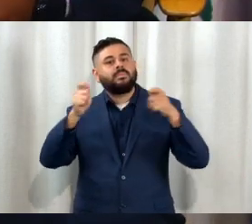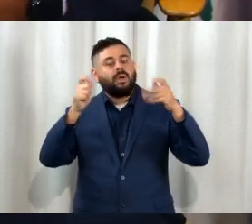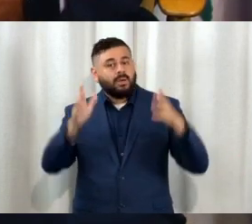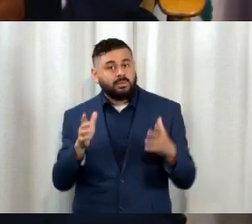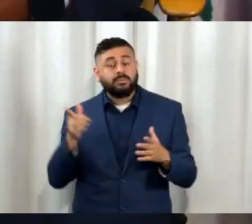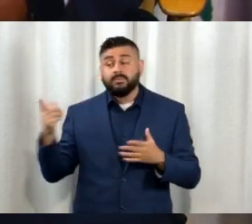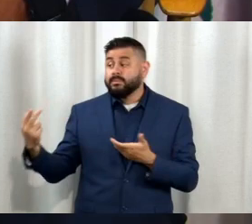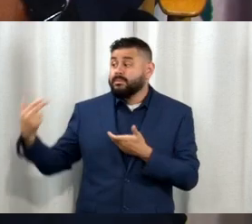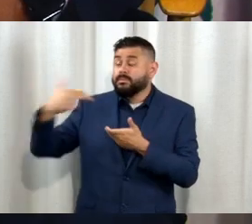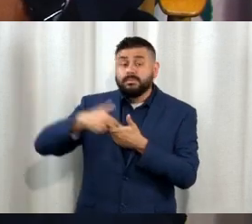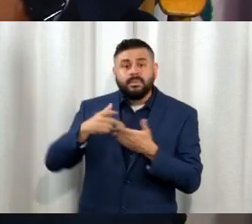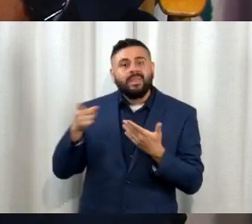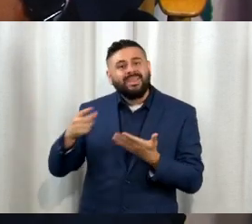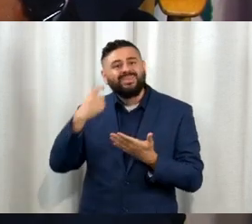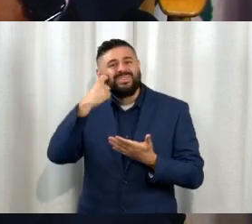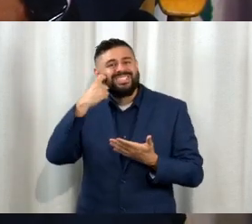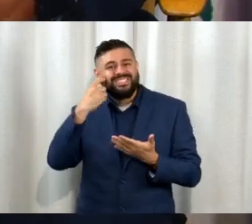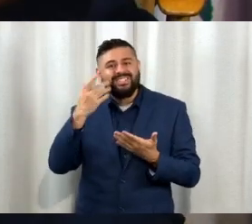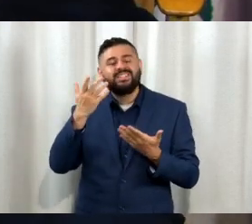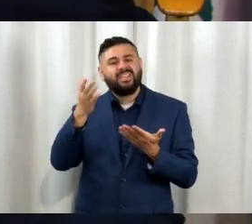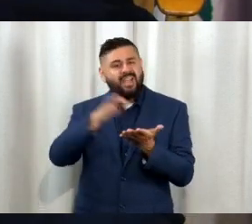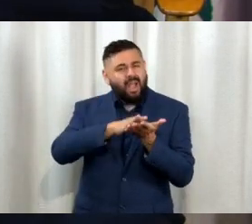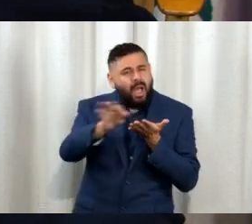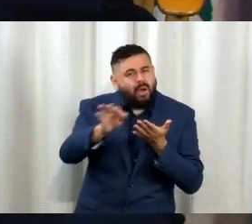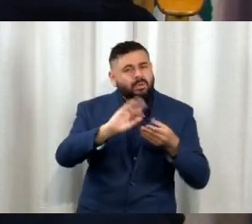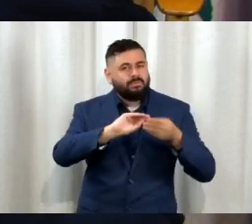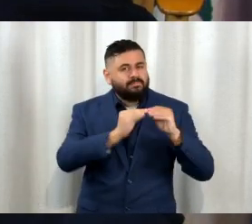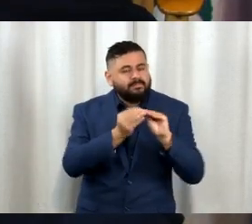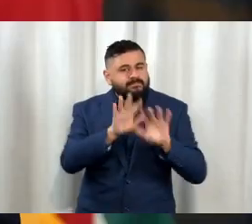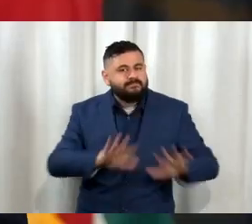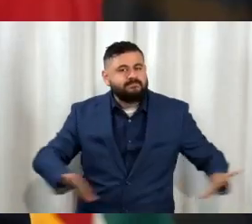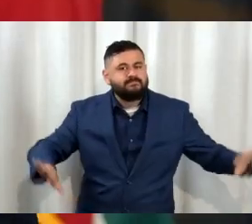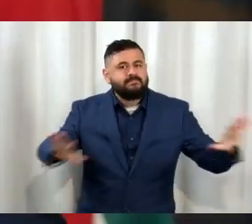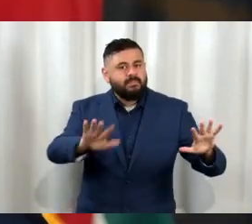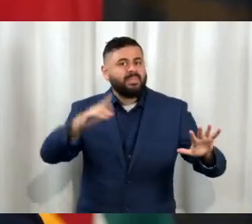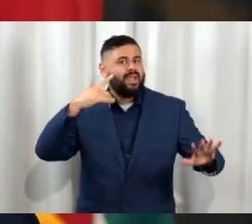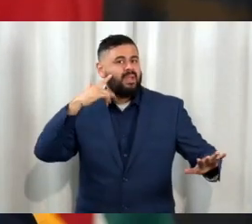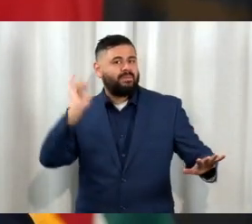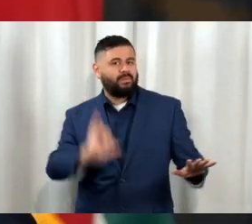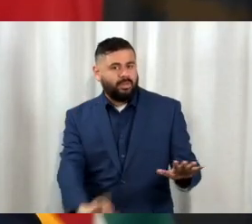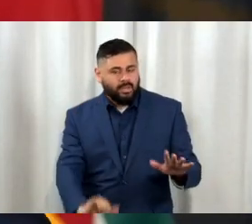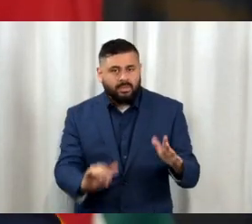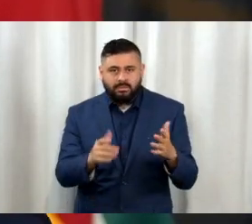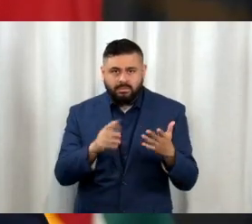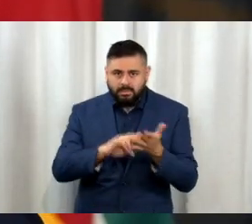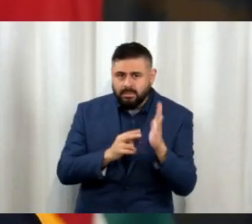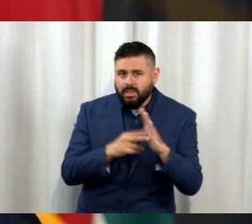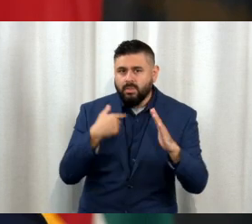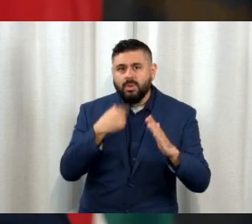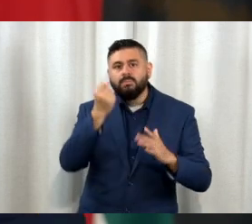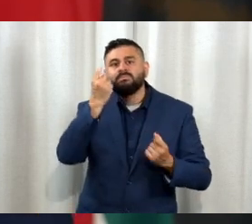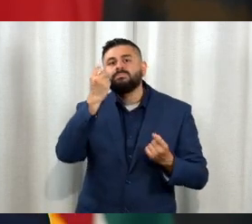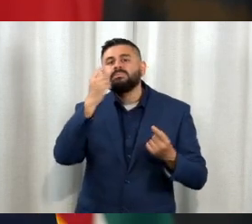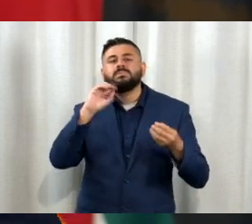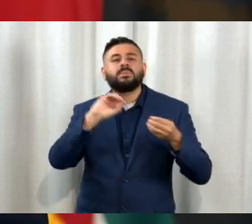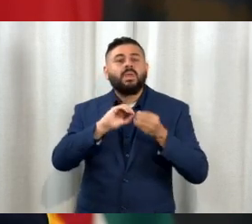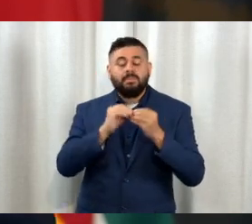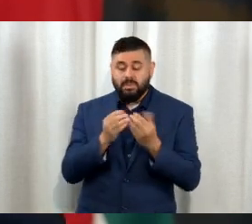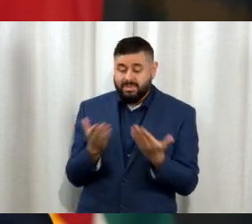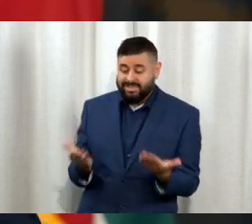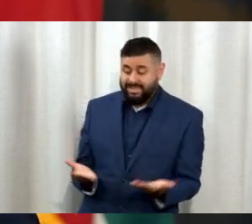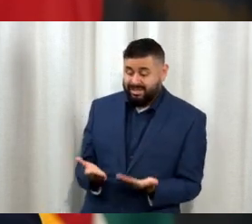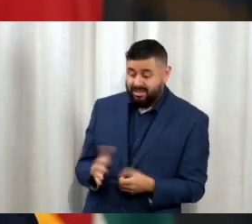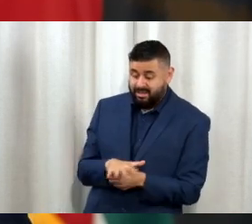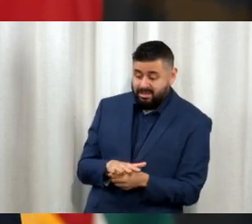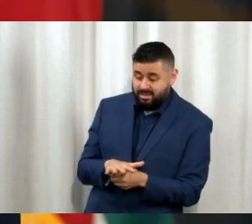conversation. Recently, homeless count results were released across the state, giving us a better picture of the situation in surrounding regions